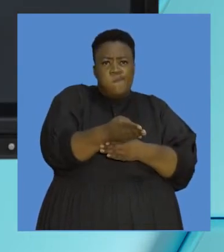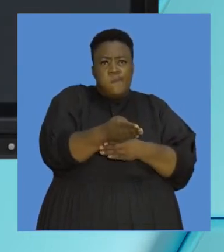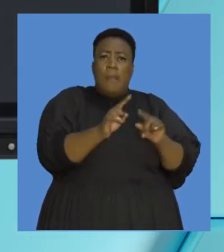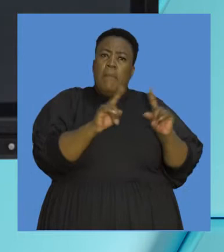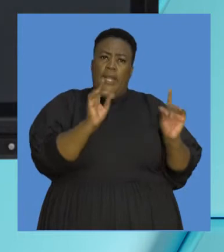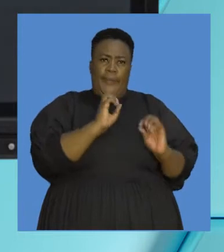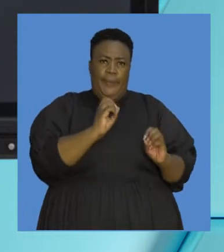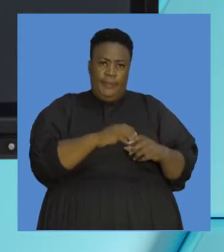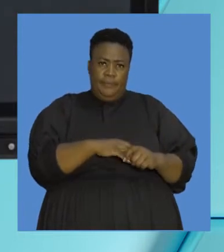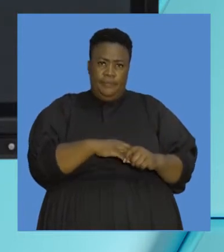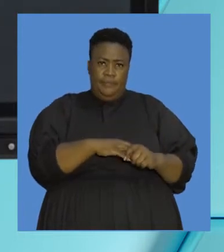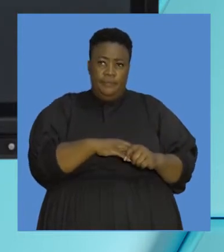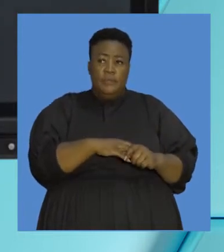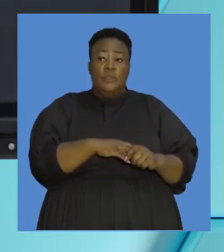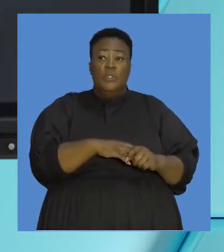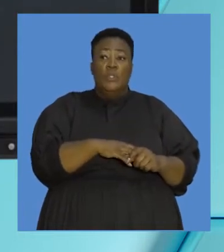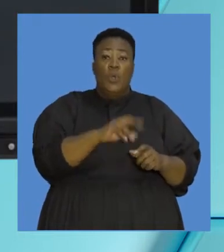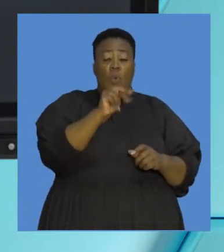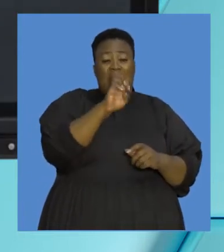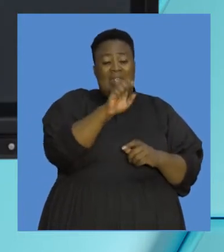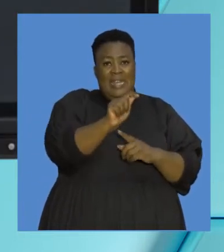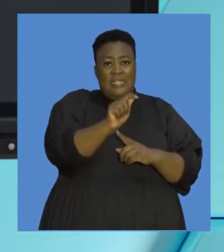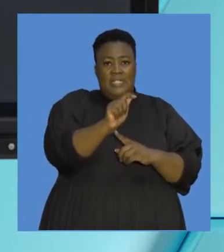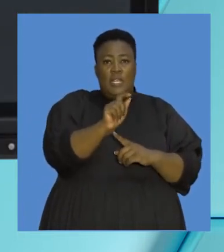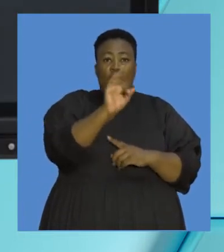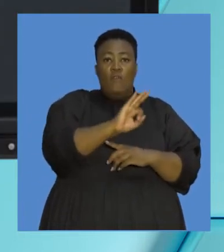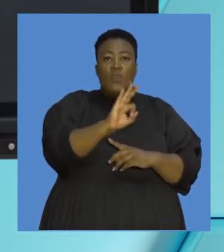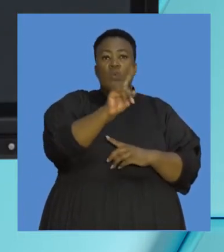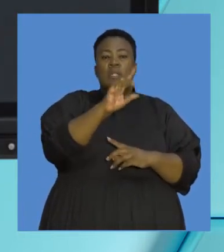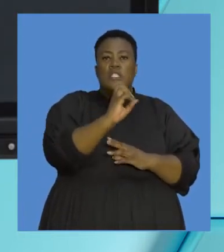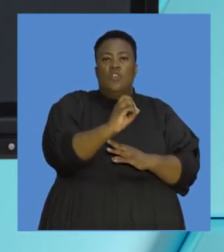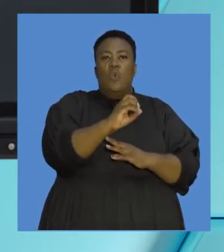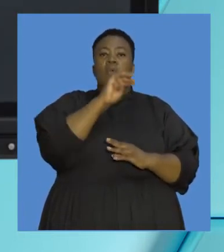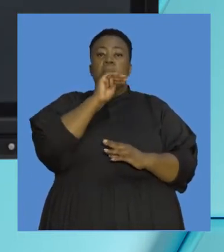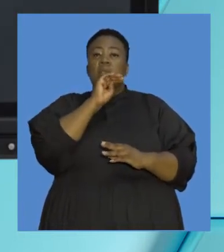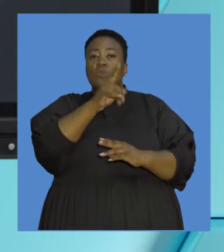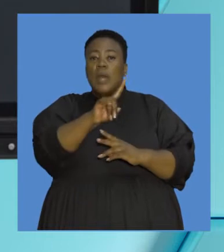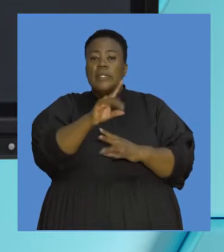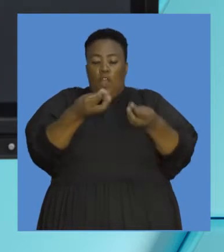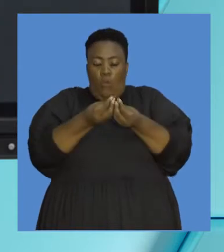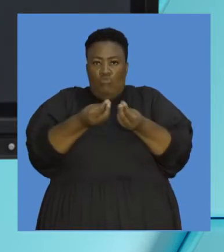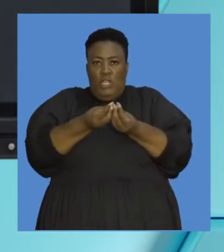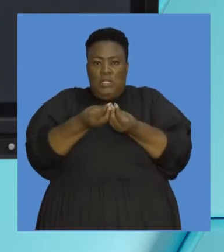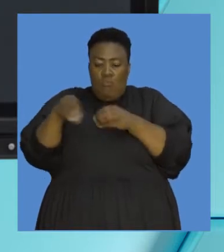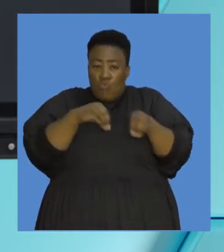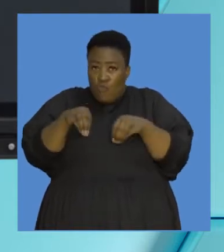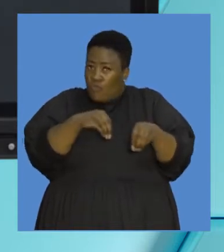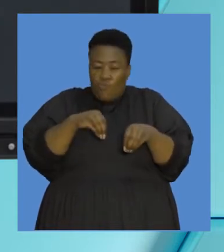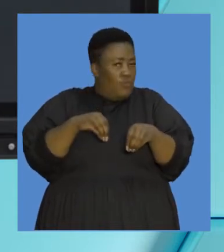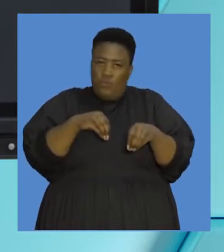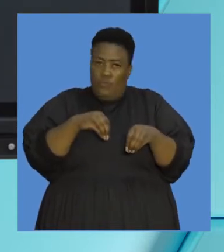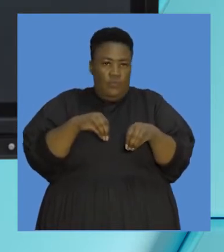necessarily. Net force is zero. What it means for us is that my object is either stationary, so